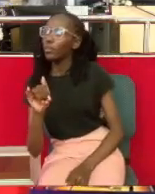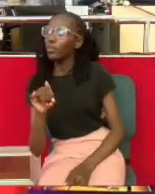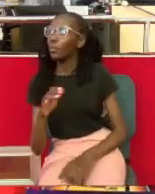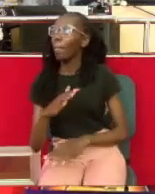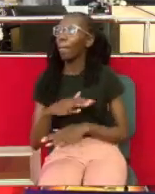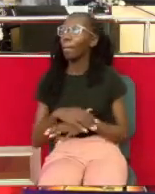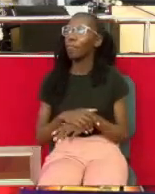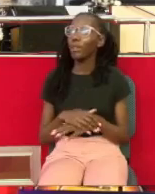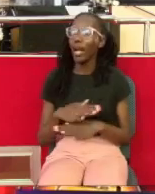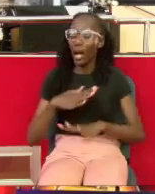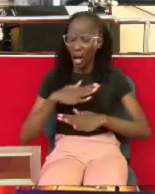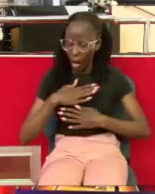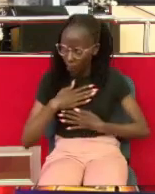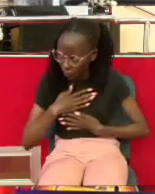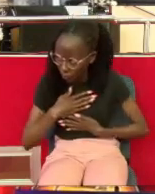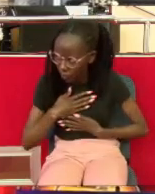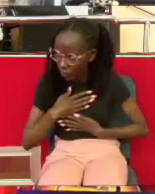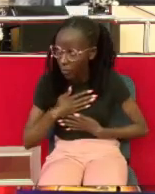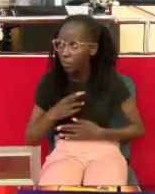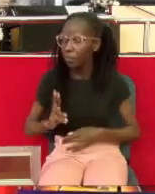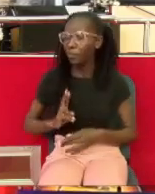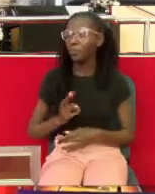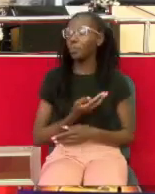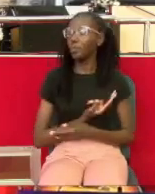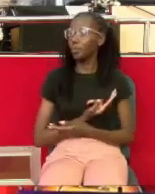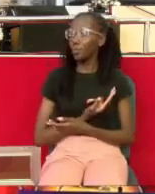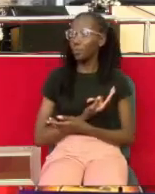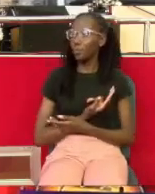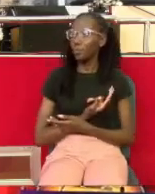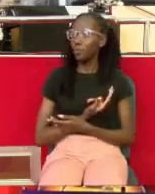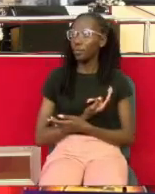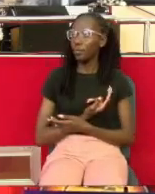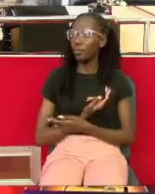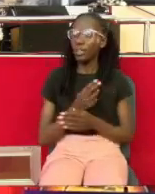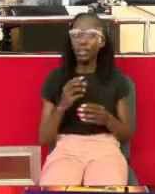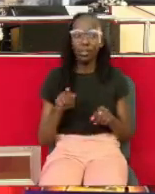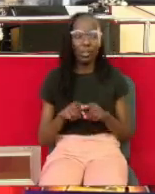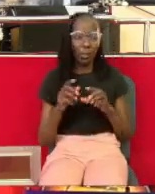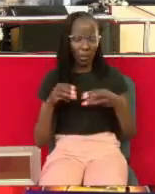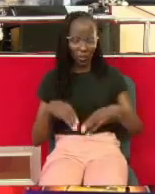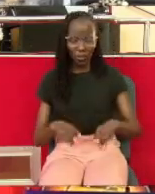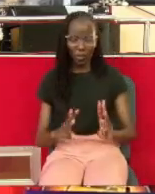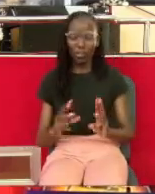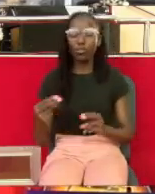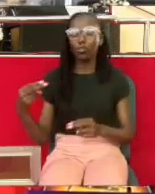It humbles us and gives birth to humility. In